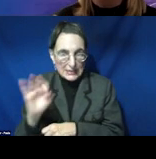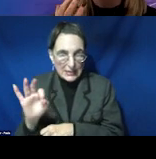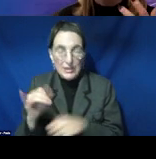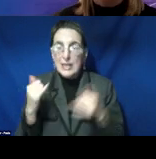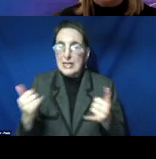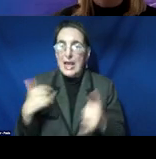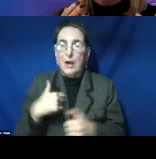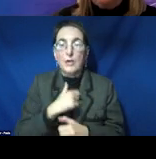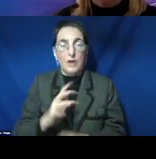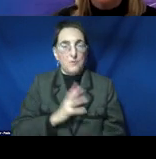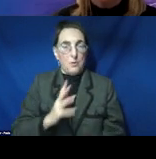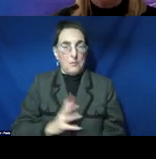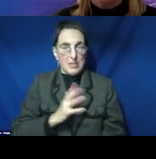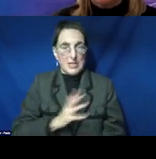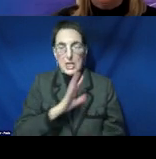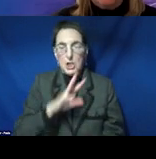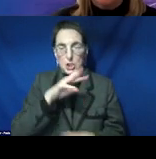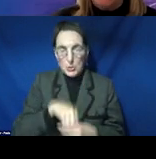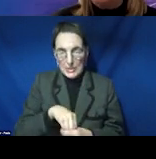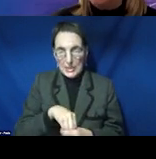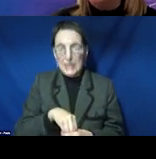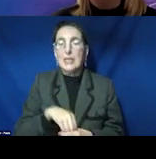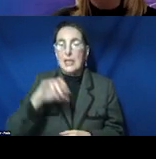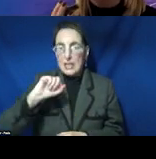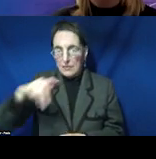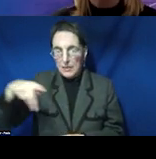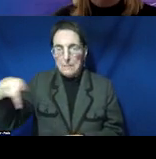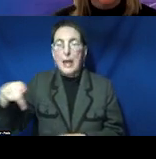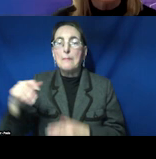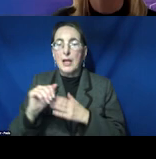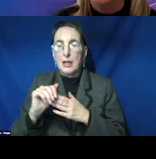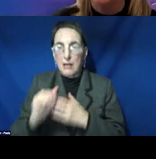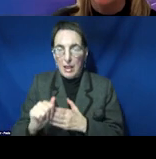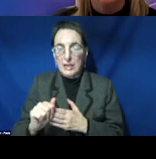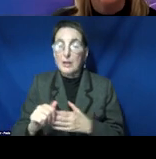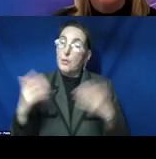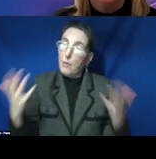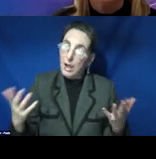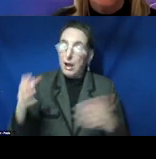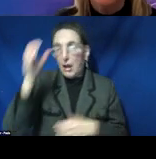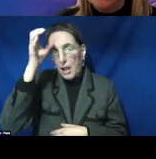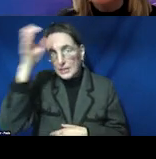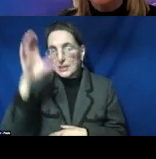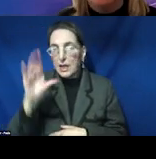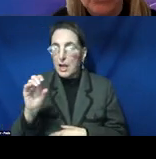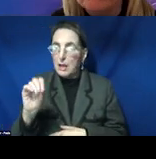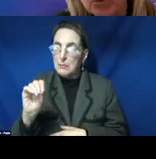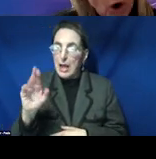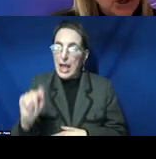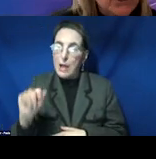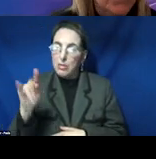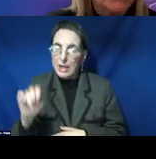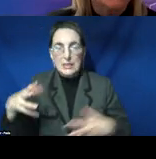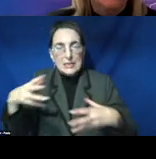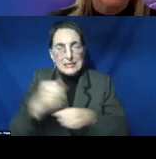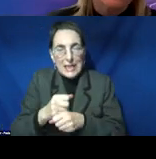are formally including it now in the PAP guide. Well, a concept outline is a concise summary of a